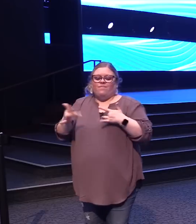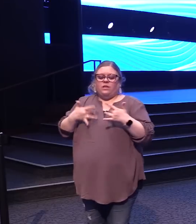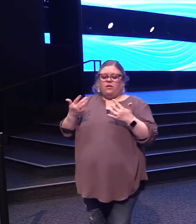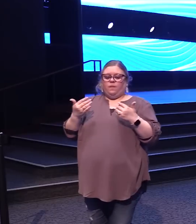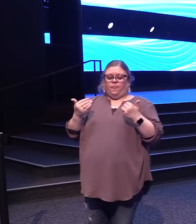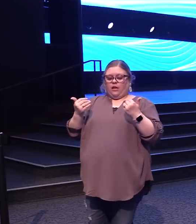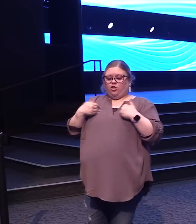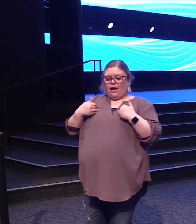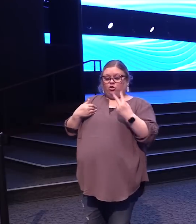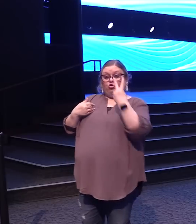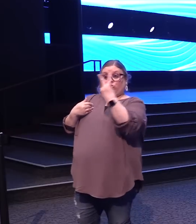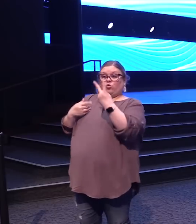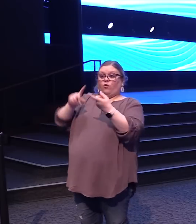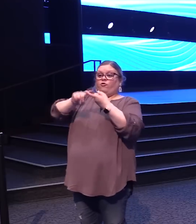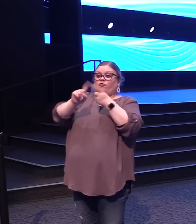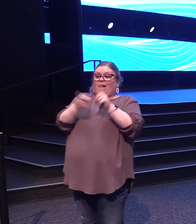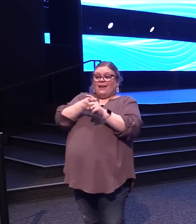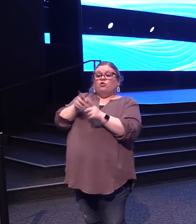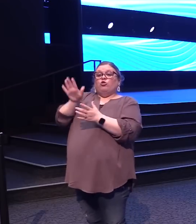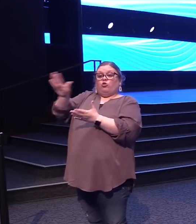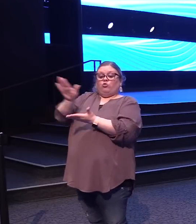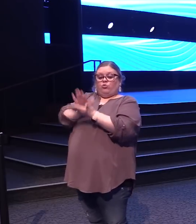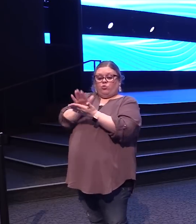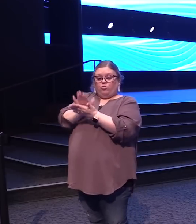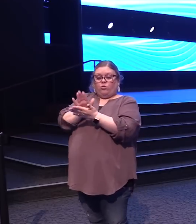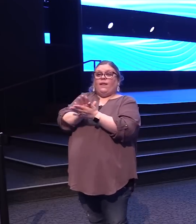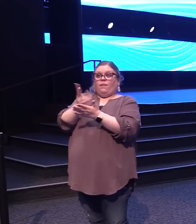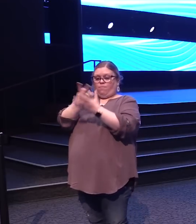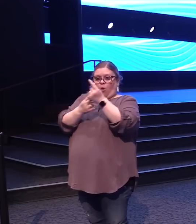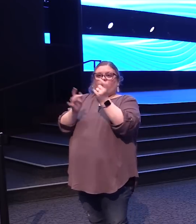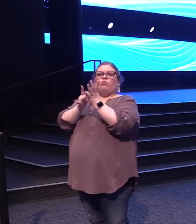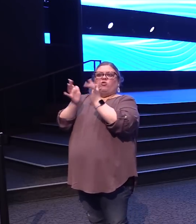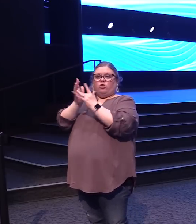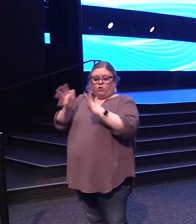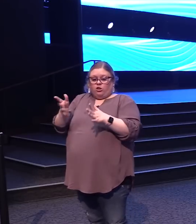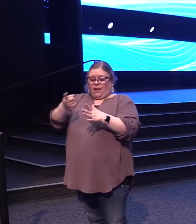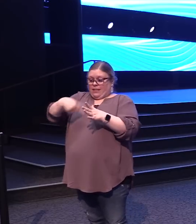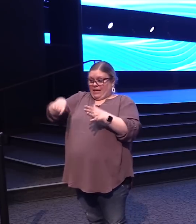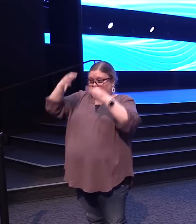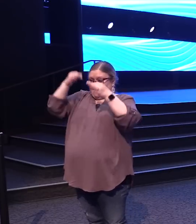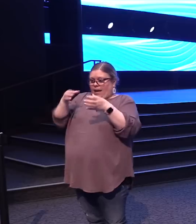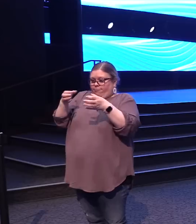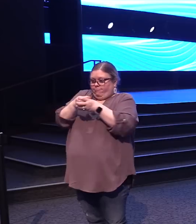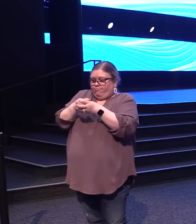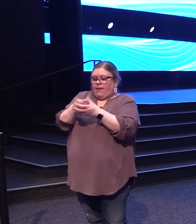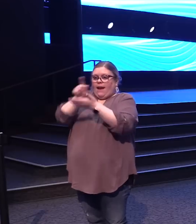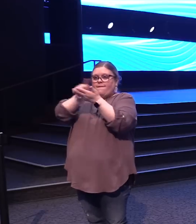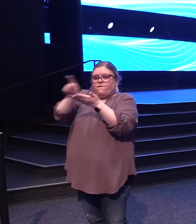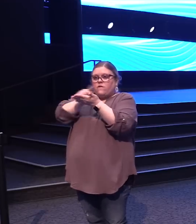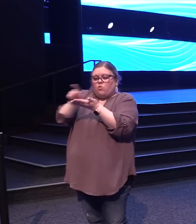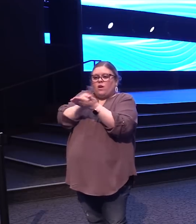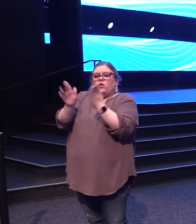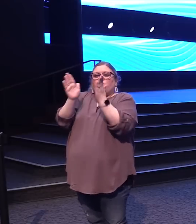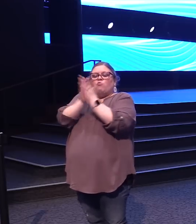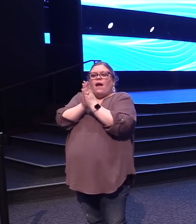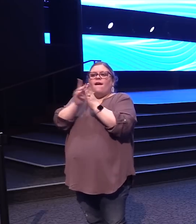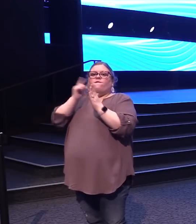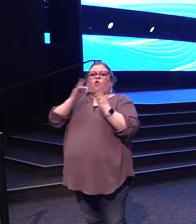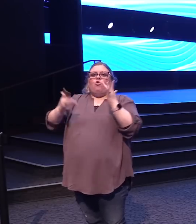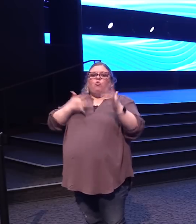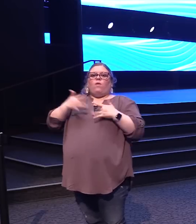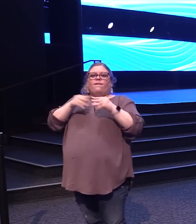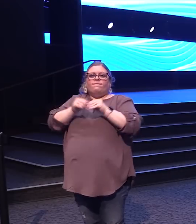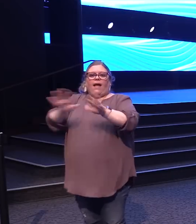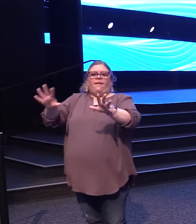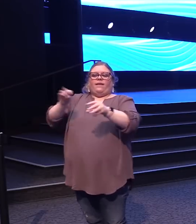two friends in her school that was Christians, and they decided to come together every week to pray for revival in